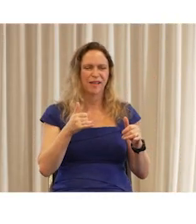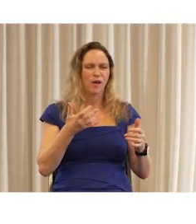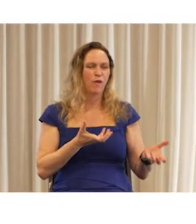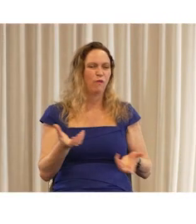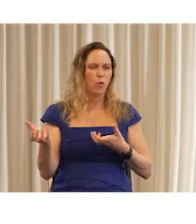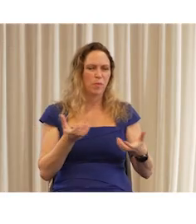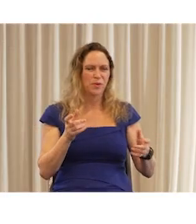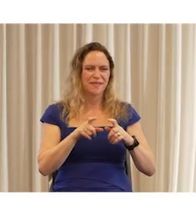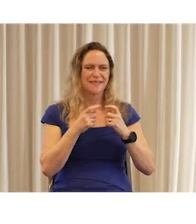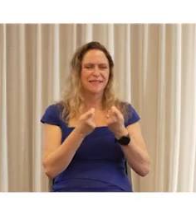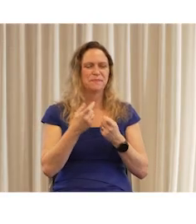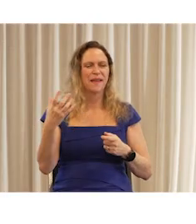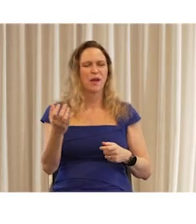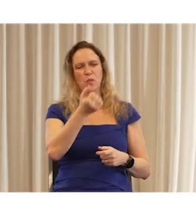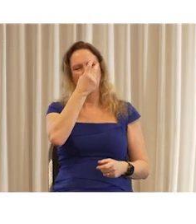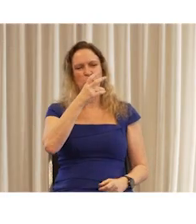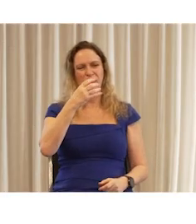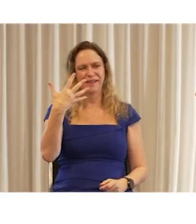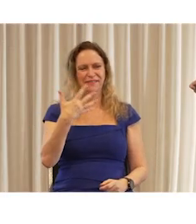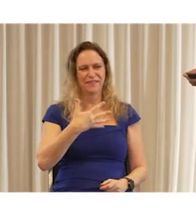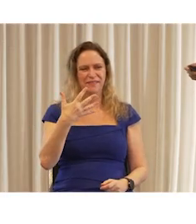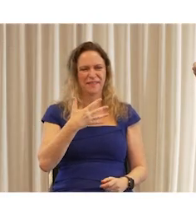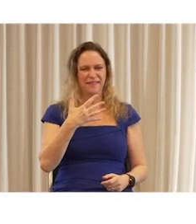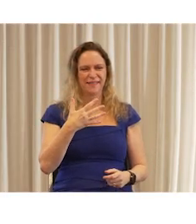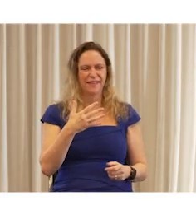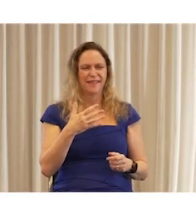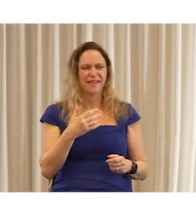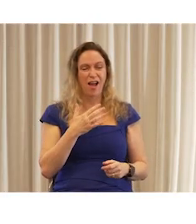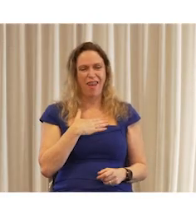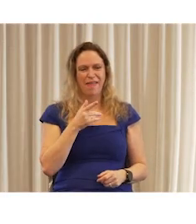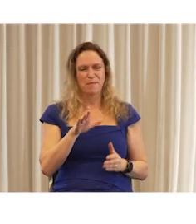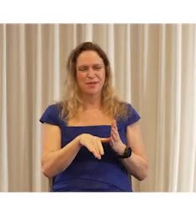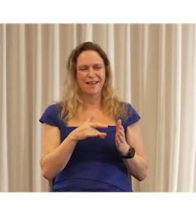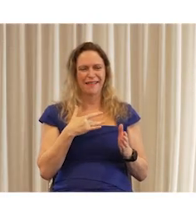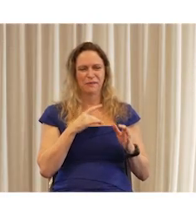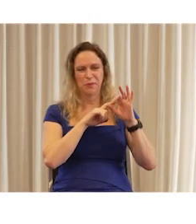win the premiership in 2015, so I will point that out.